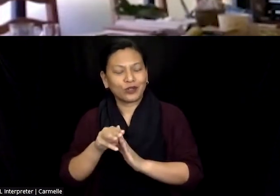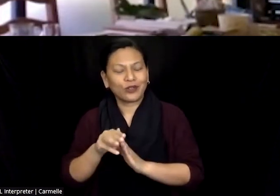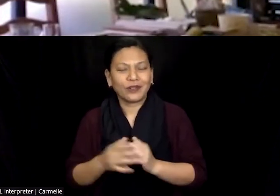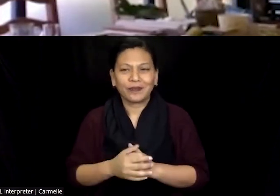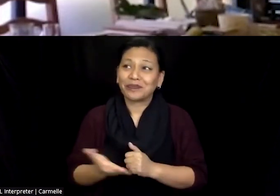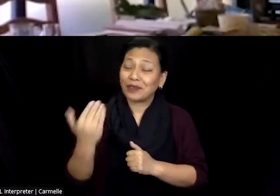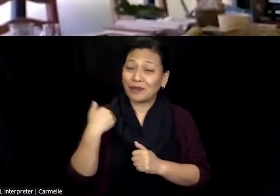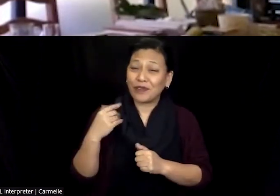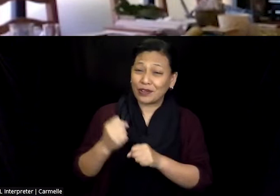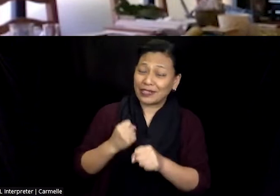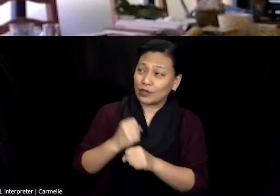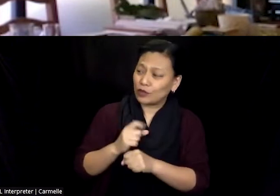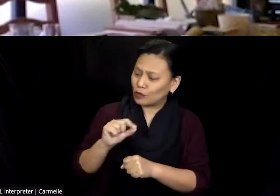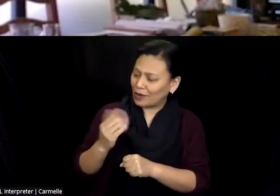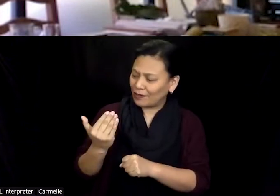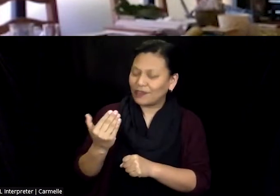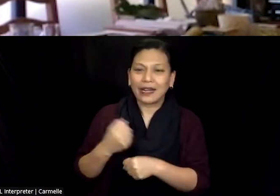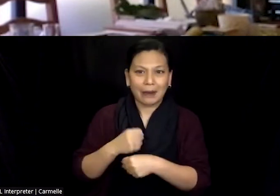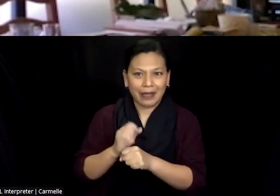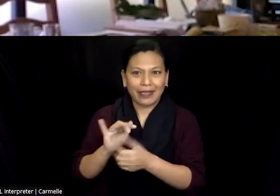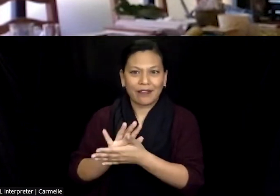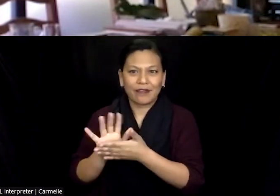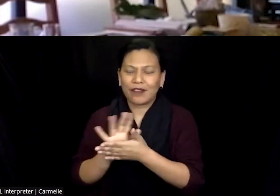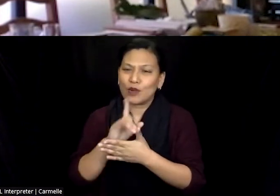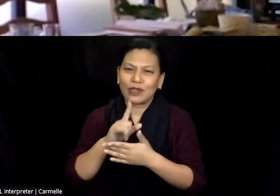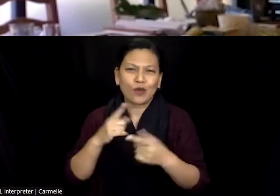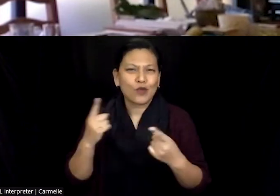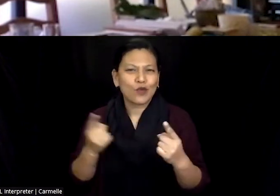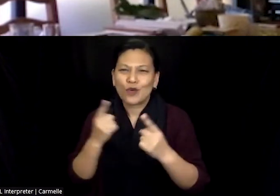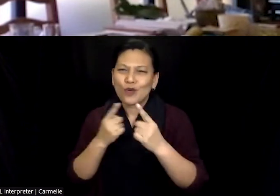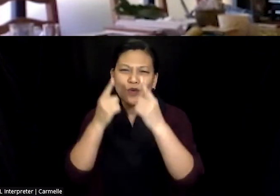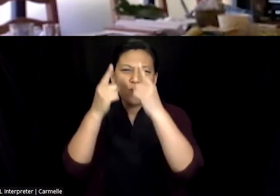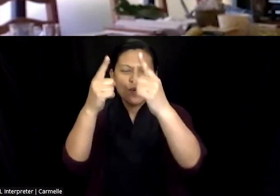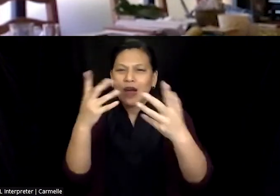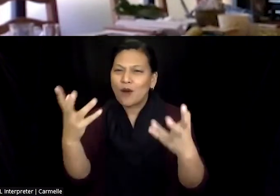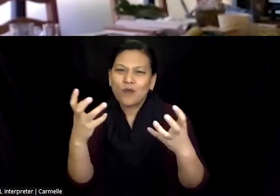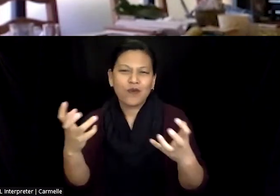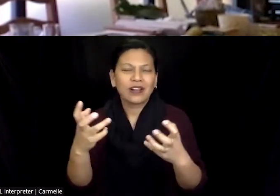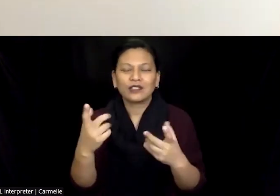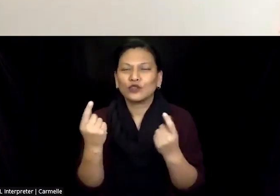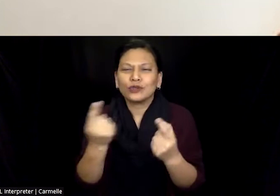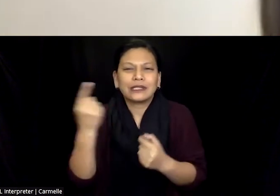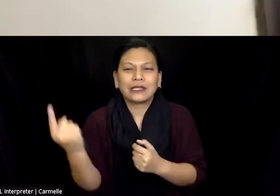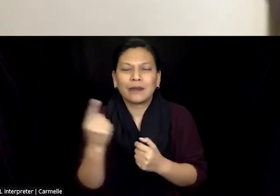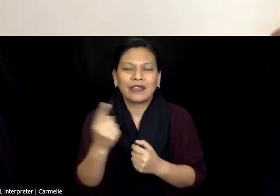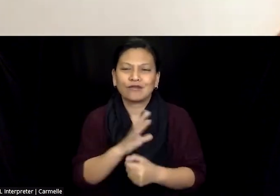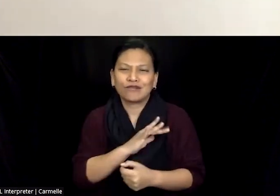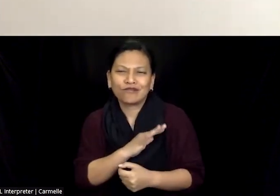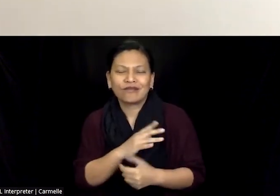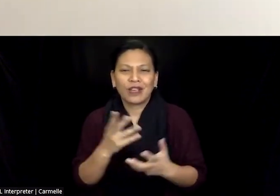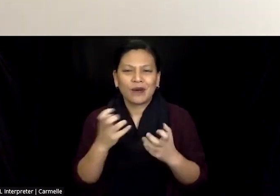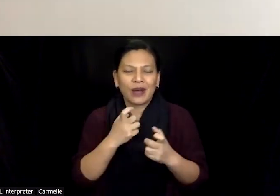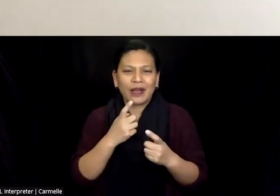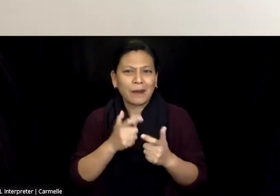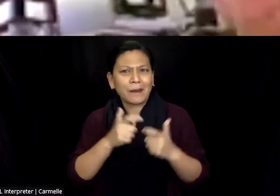it was 2015 that I made the Thunder Road short, and I was so ambitious and I was so petty and I just wanted to make something better